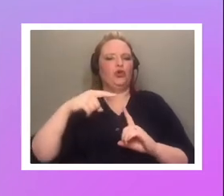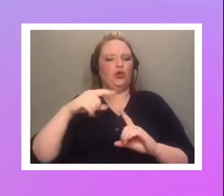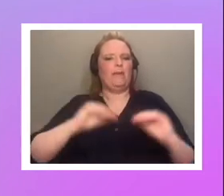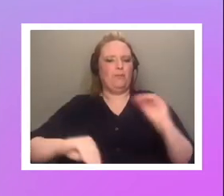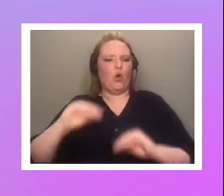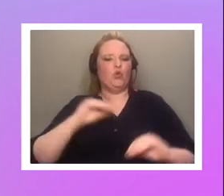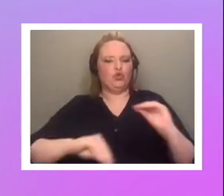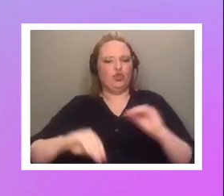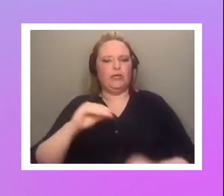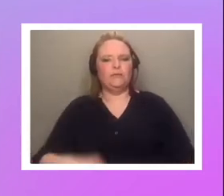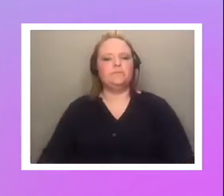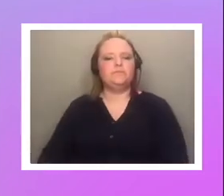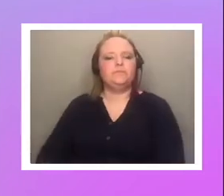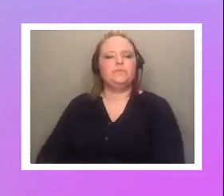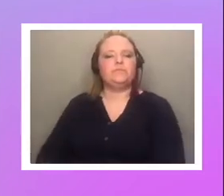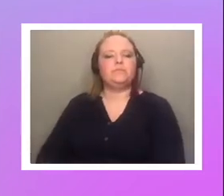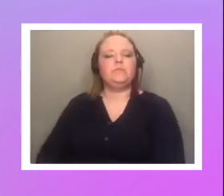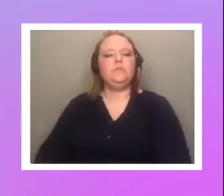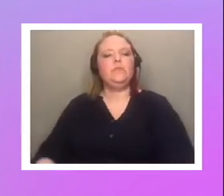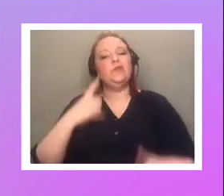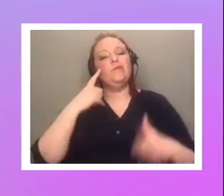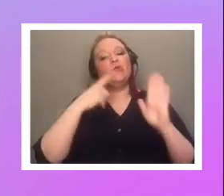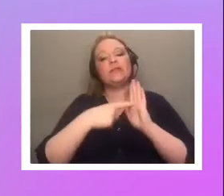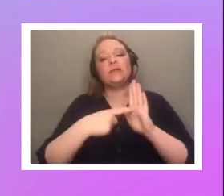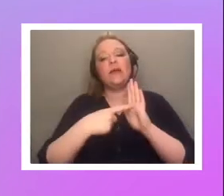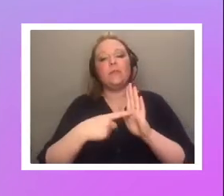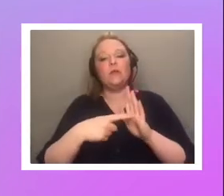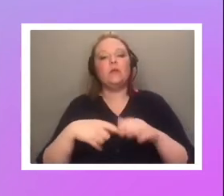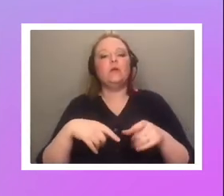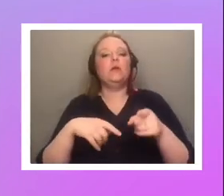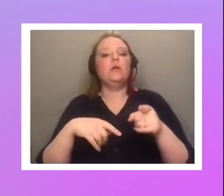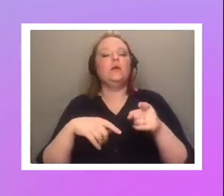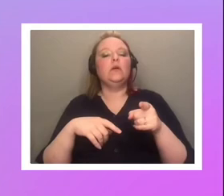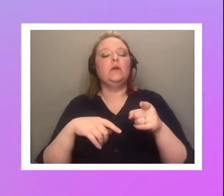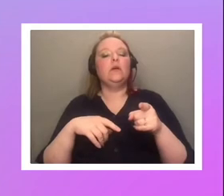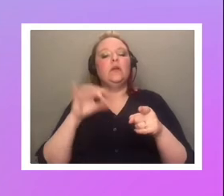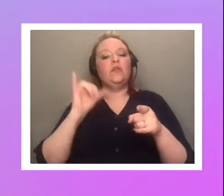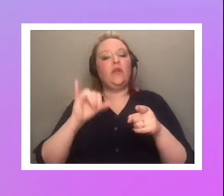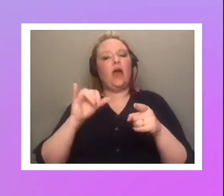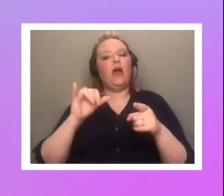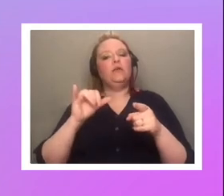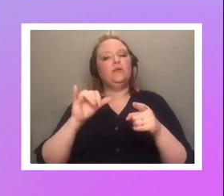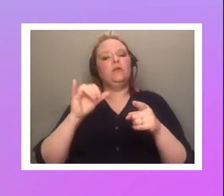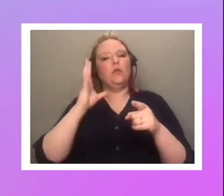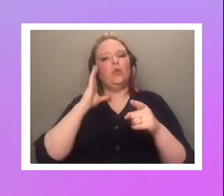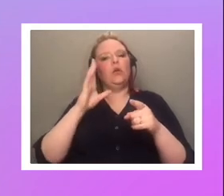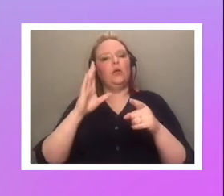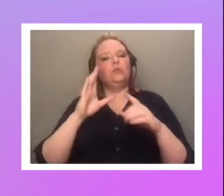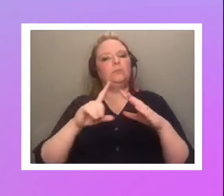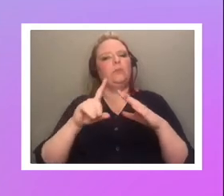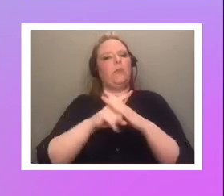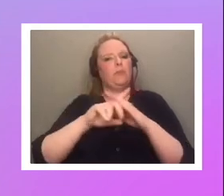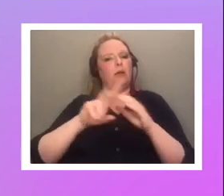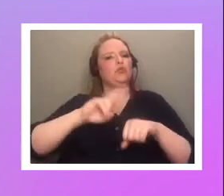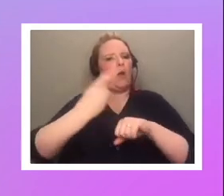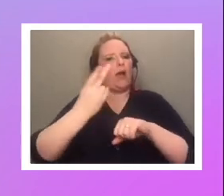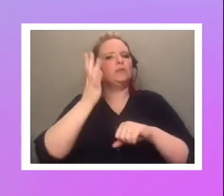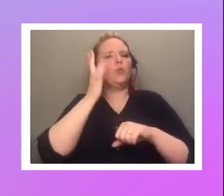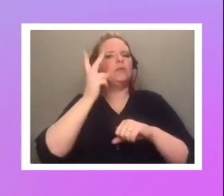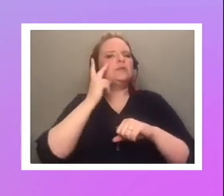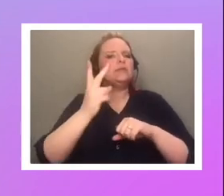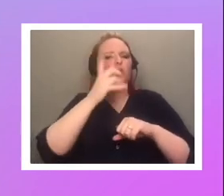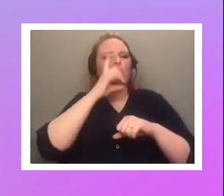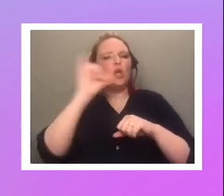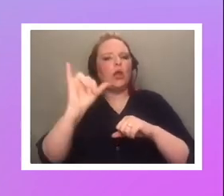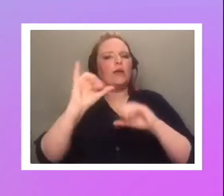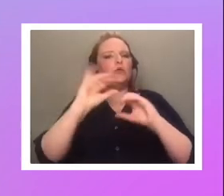motion effect. So an example of this is a site we'll actually have come up twice. We're going to show what it looks like with